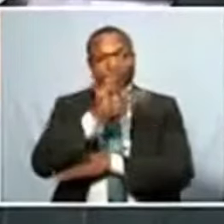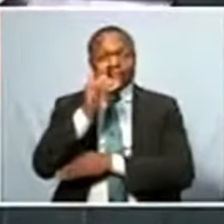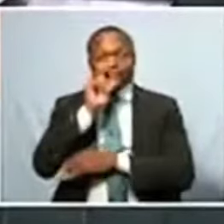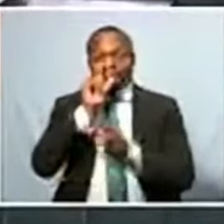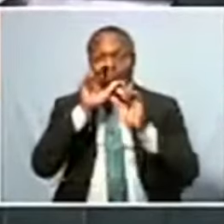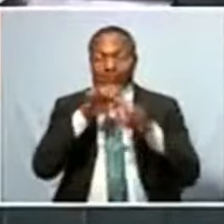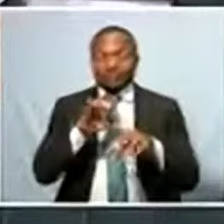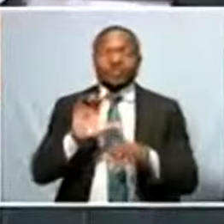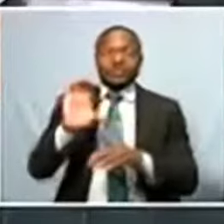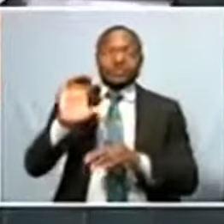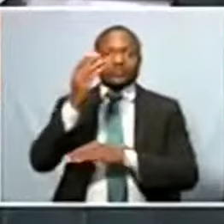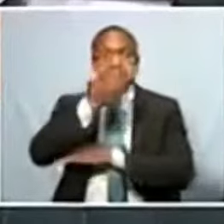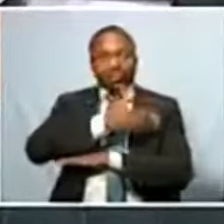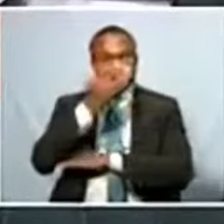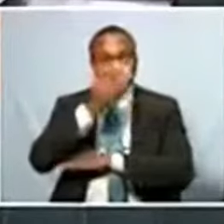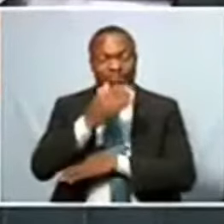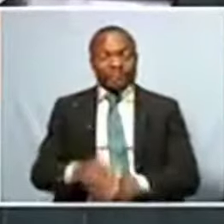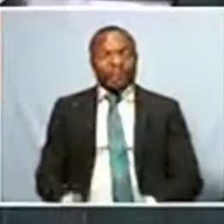Livingstone, Chirundu,